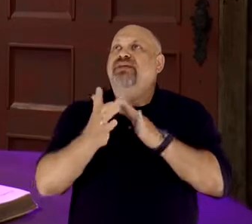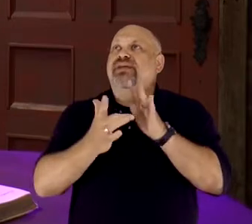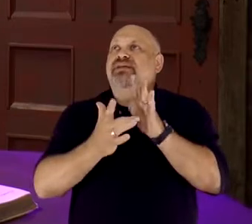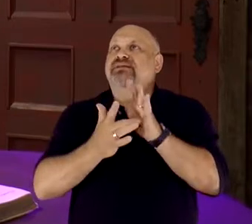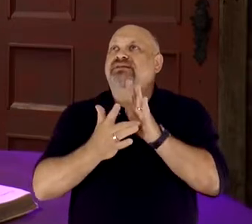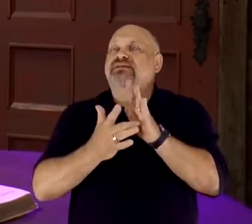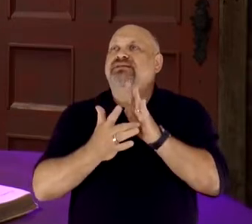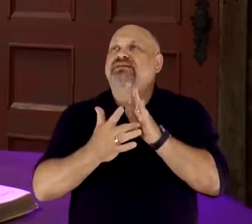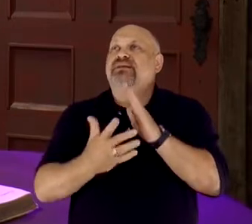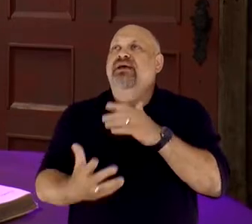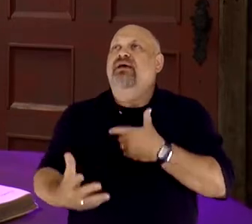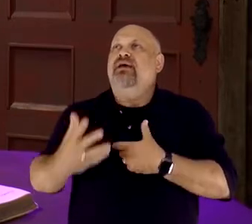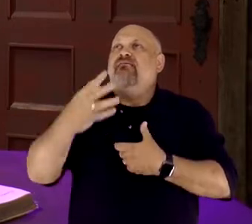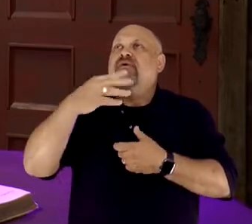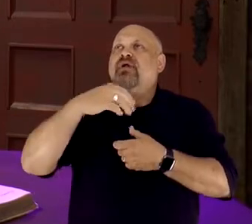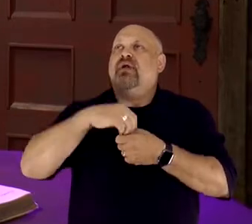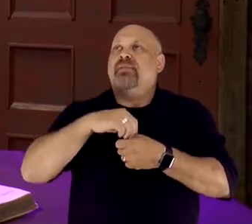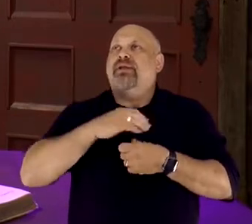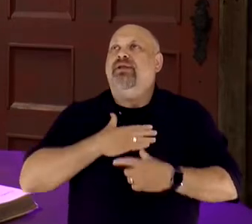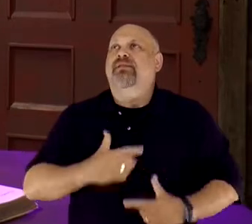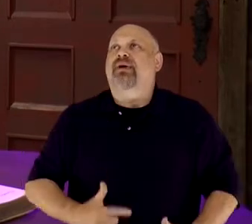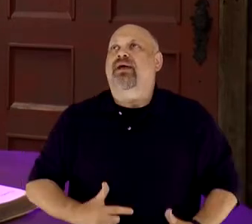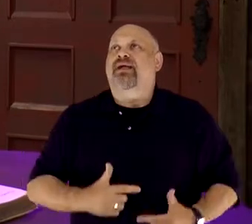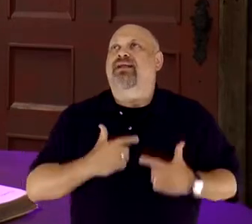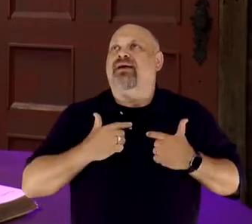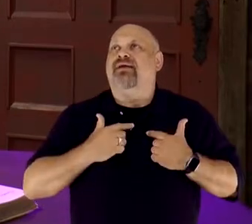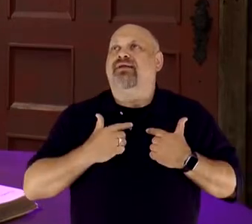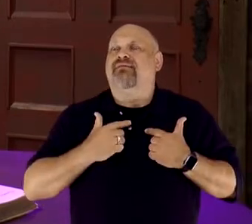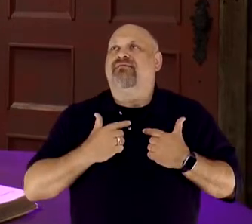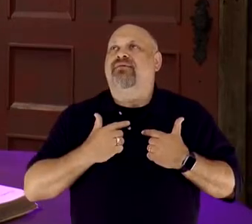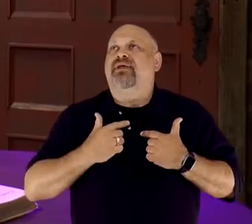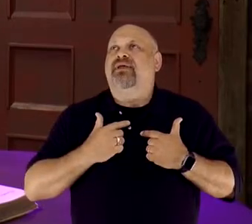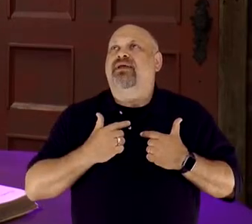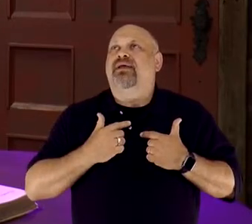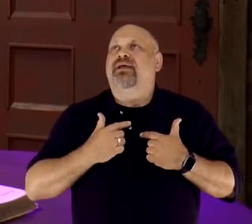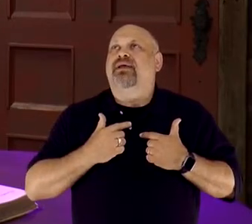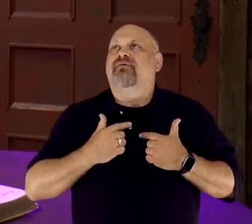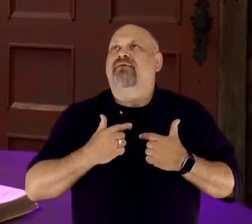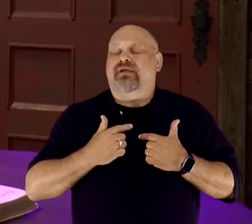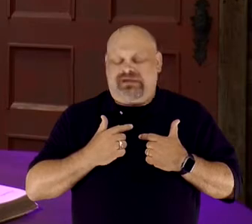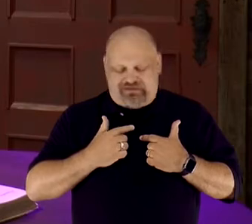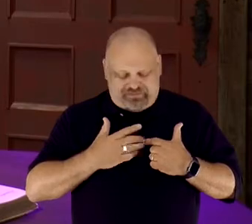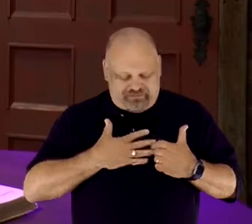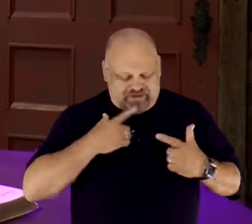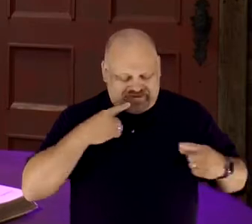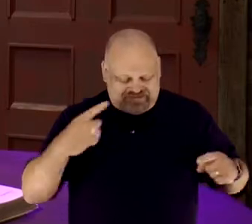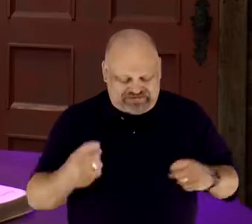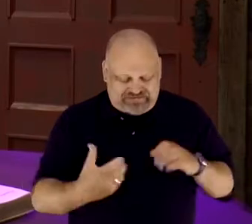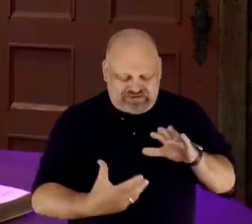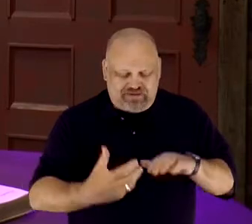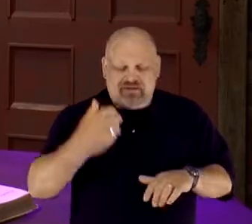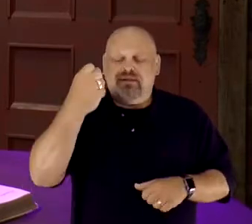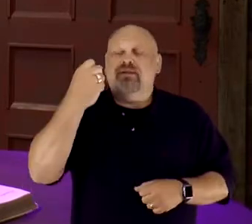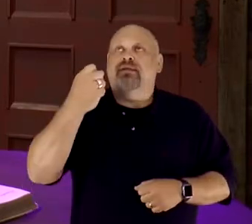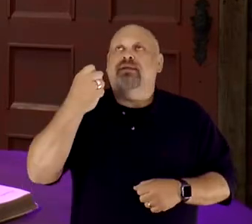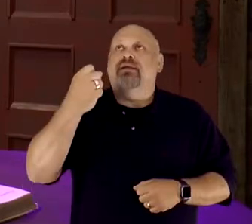Thank you, Jesus, for coming into my life, for taking away my